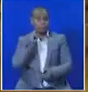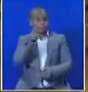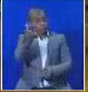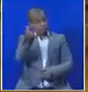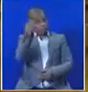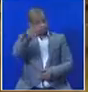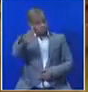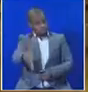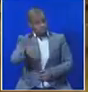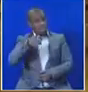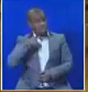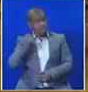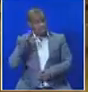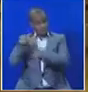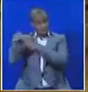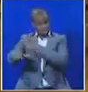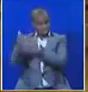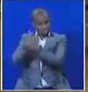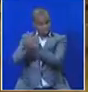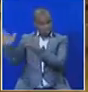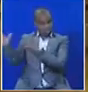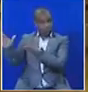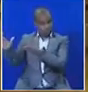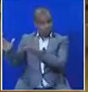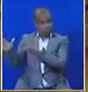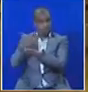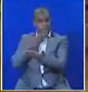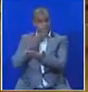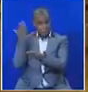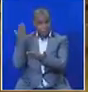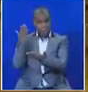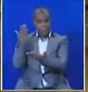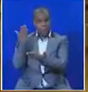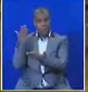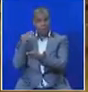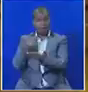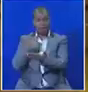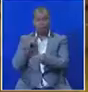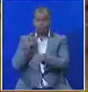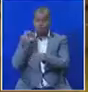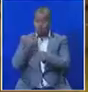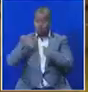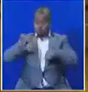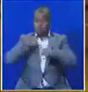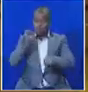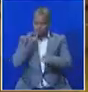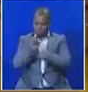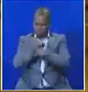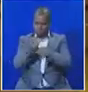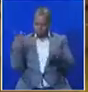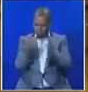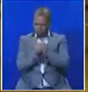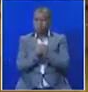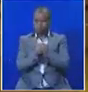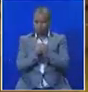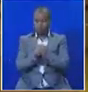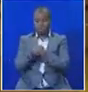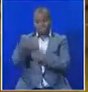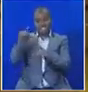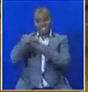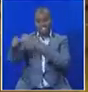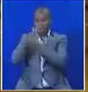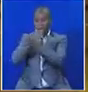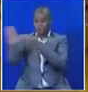out this culture, we stand a chance of ending, if we work together to root out this culture, we stand a chance of ending xenophobia